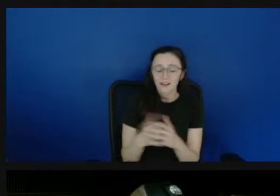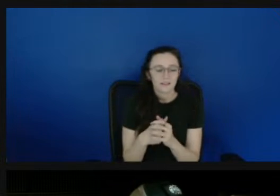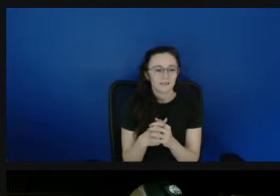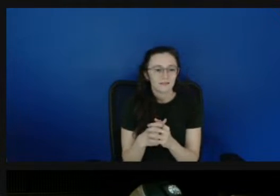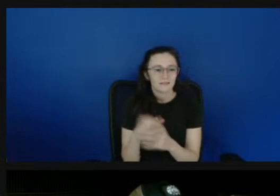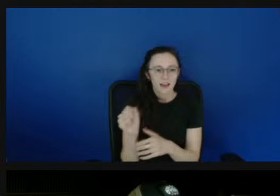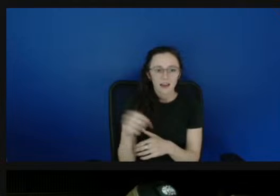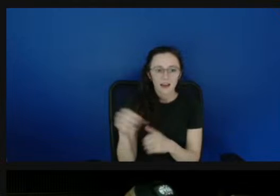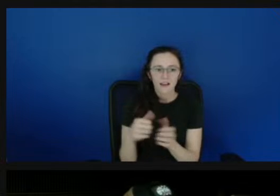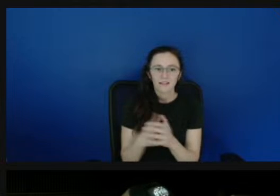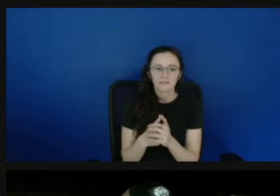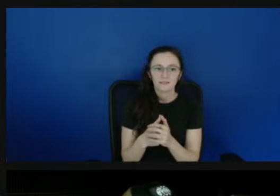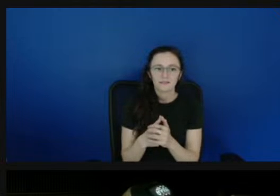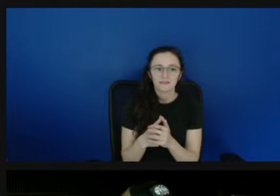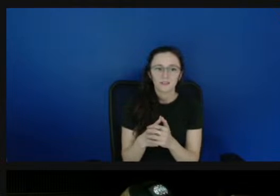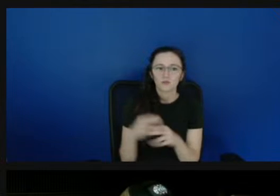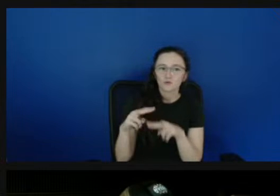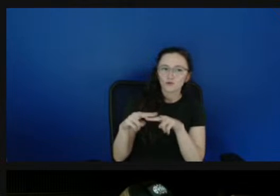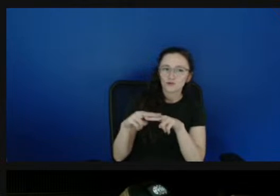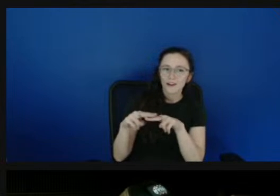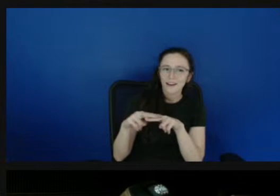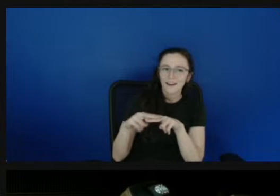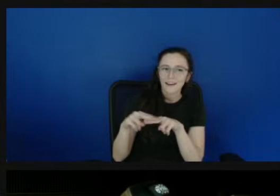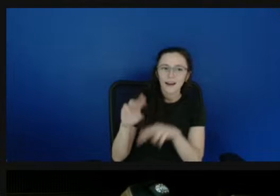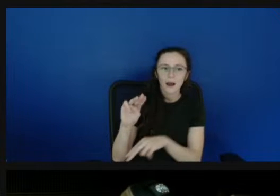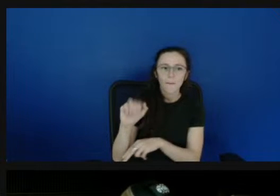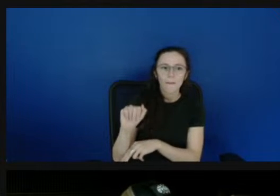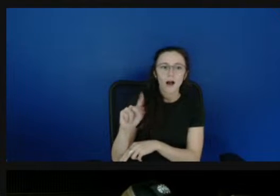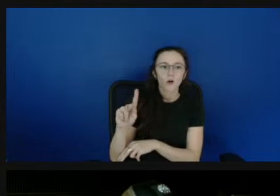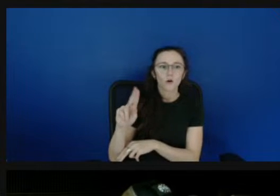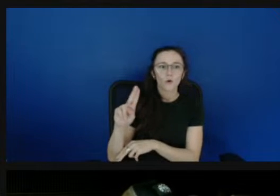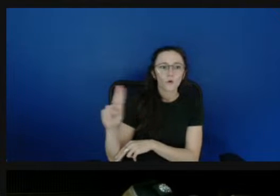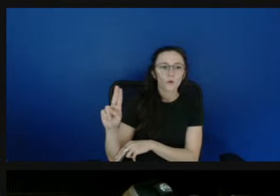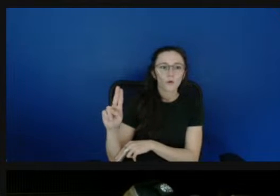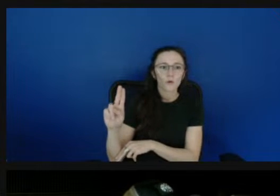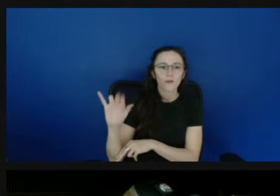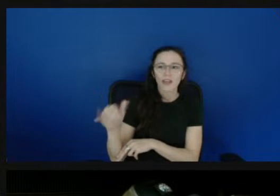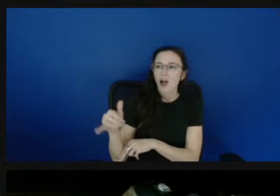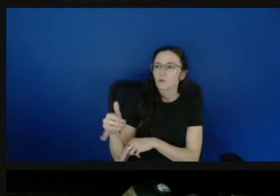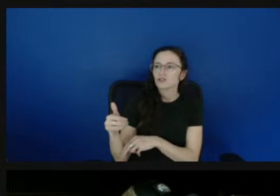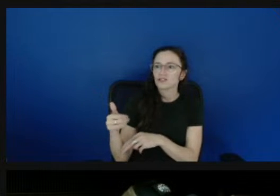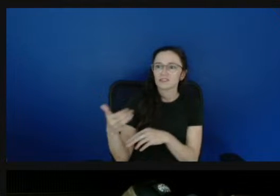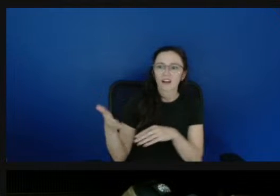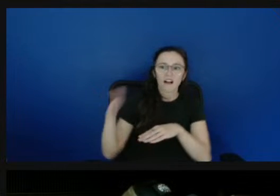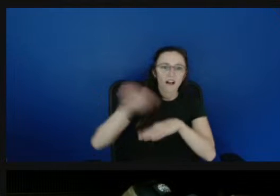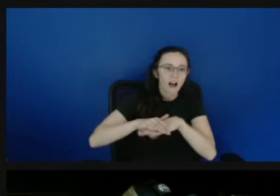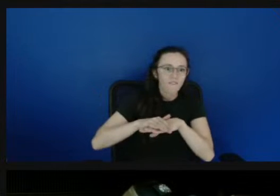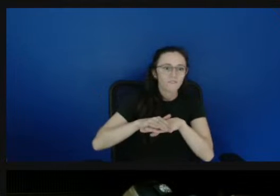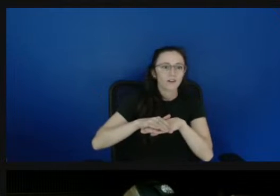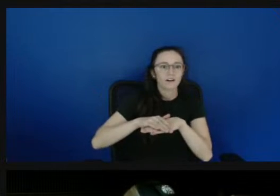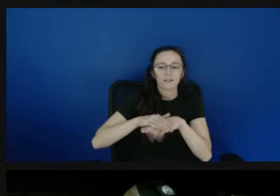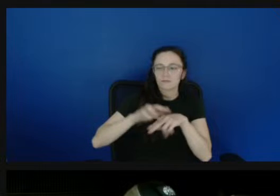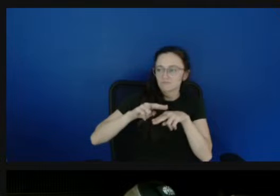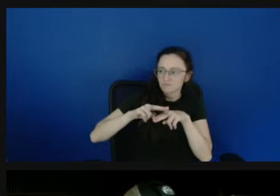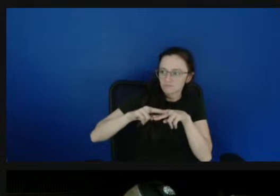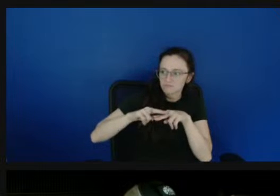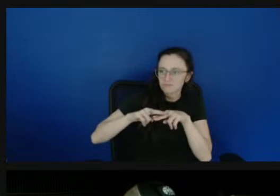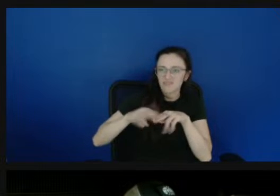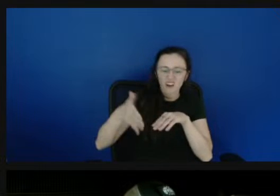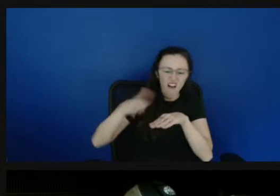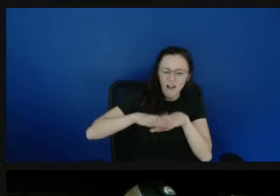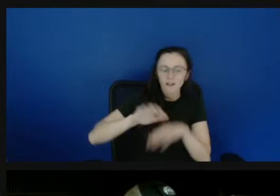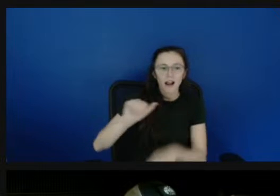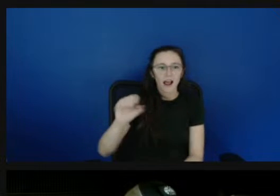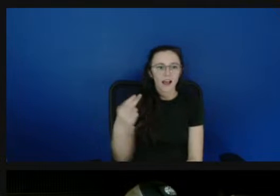right? There's a train at Maku'u that got covered in ash such that it couldn't move. Pretty wild. You know, how much has changed since